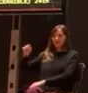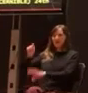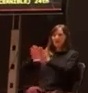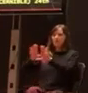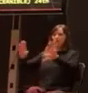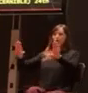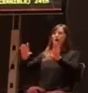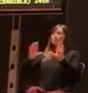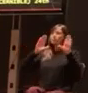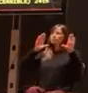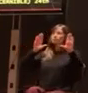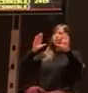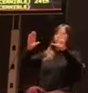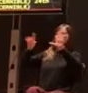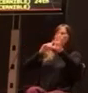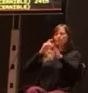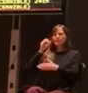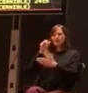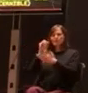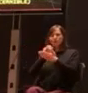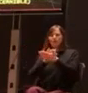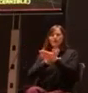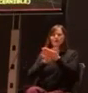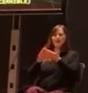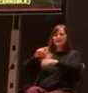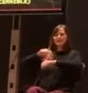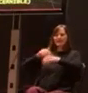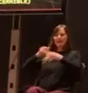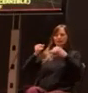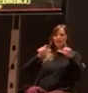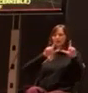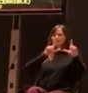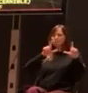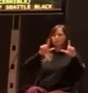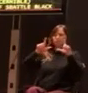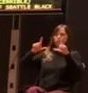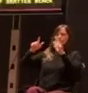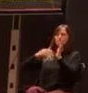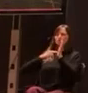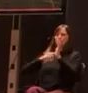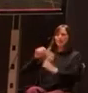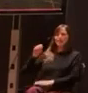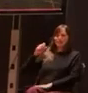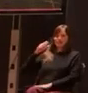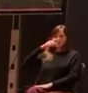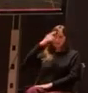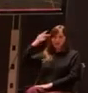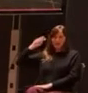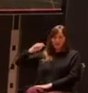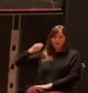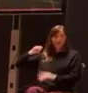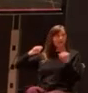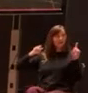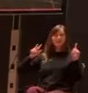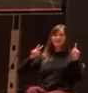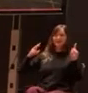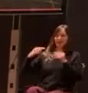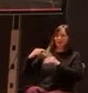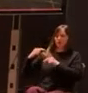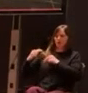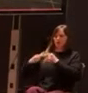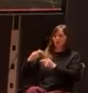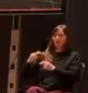artful timeline of Seattle's Black history. Dr. Harris, a second-generation